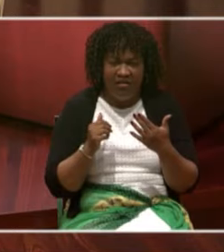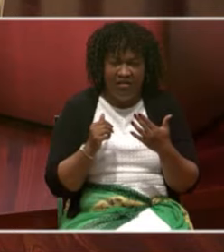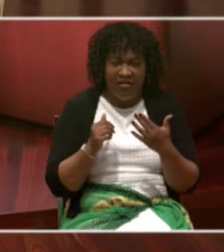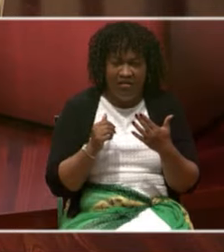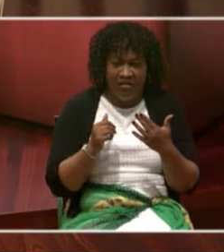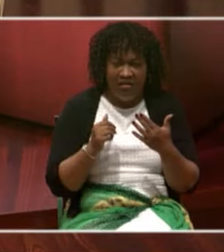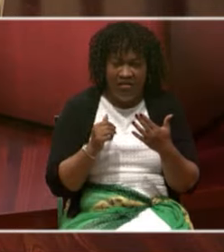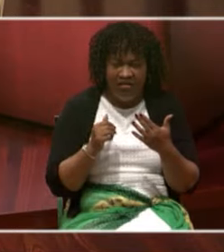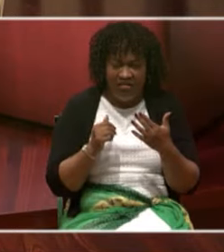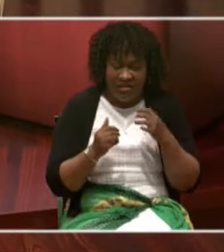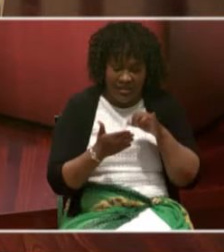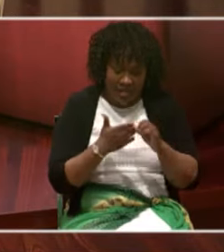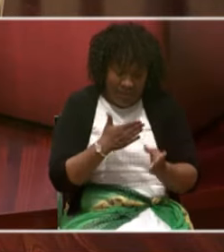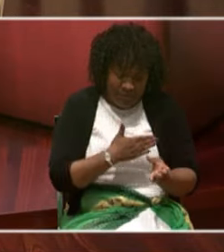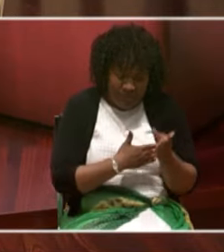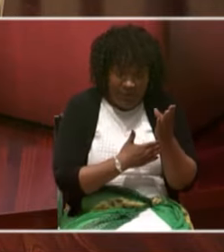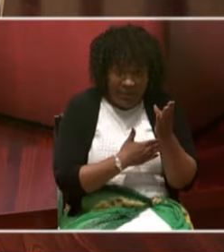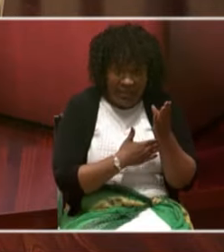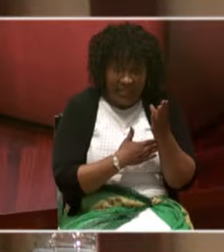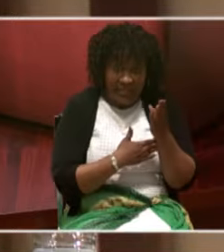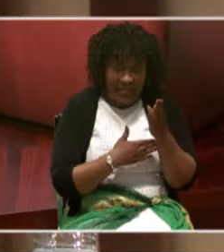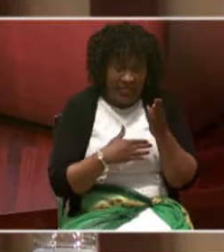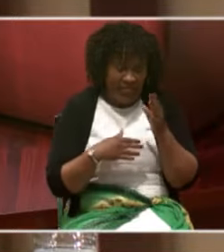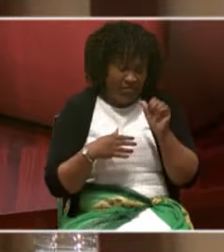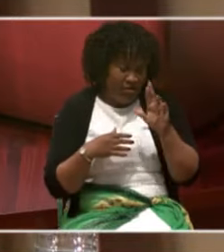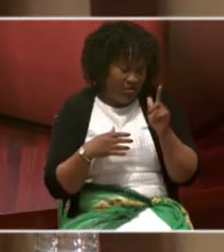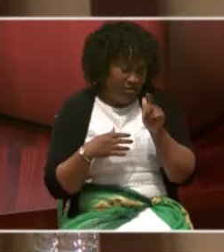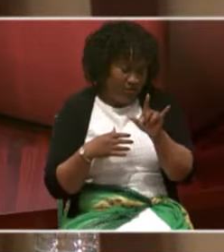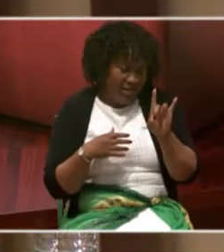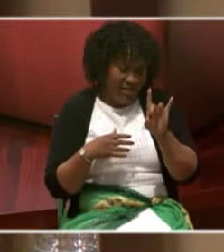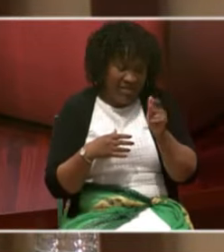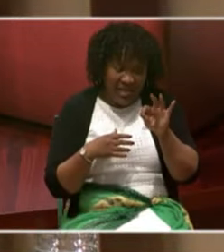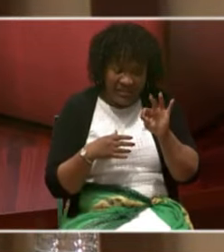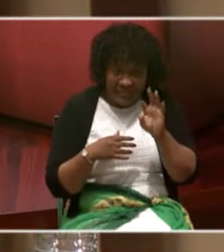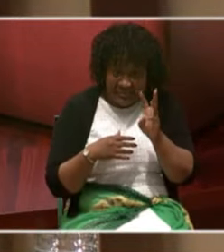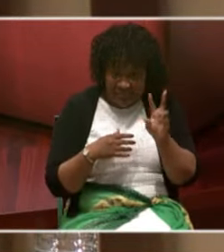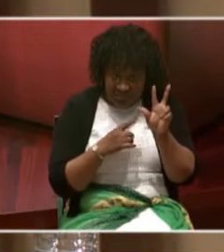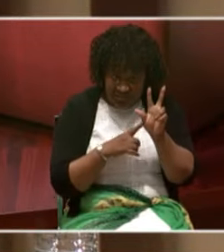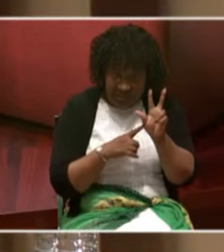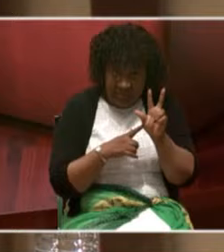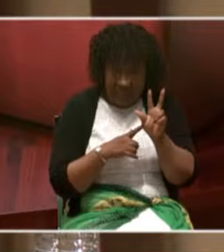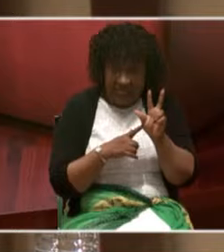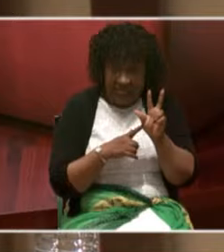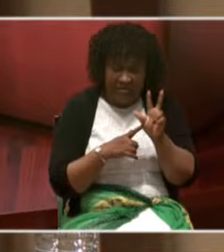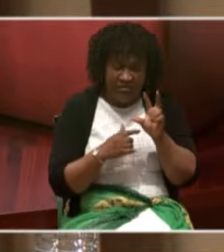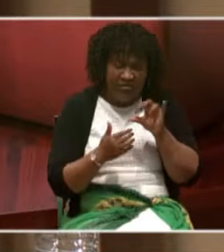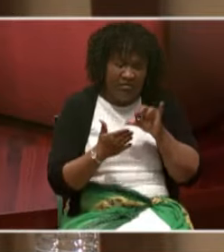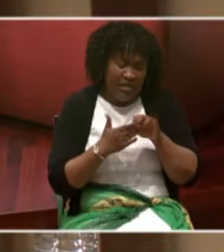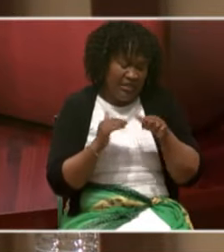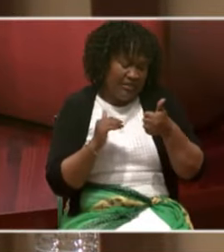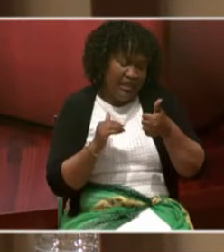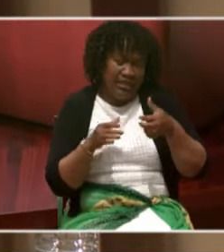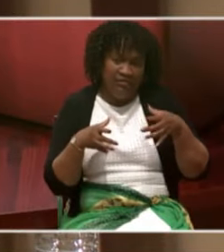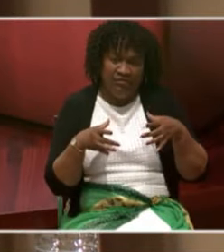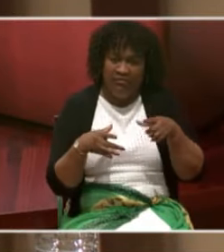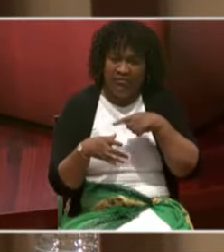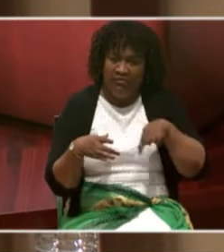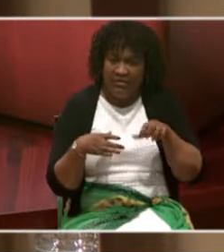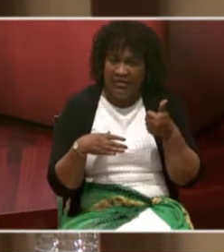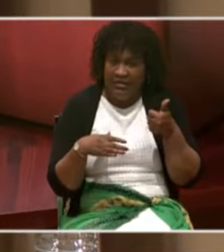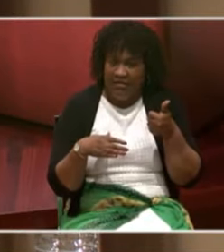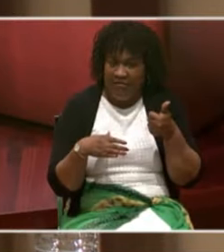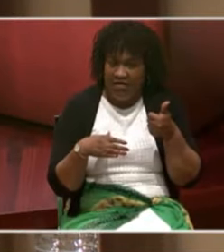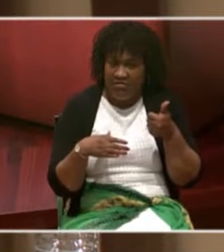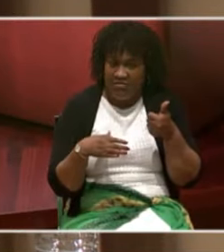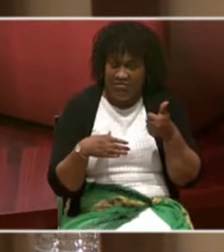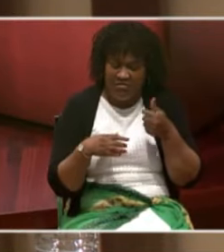something like, we're involved in a serious revolution. Some people didn't like me using the word revolution. And